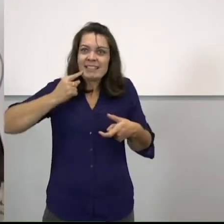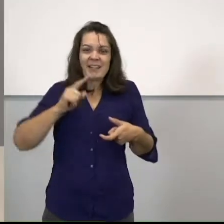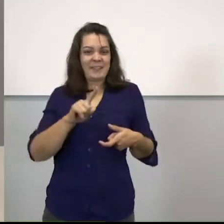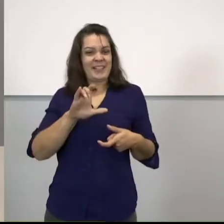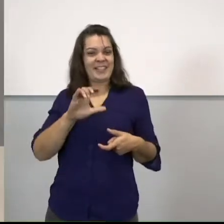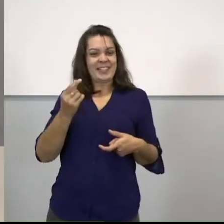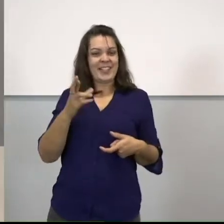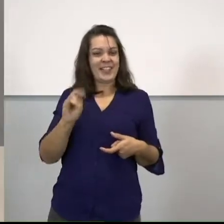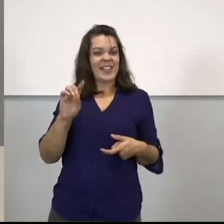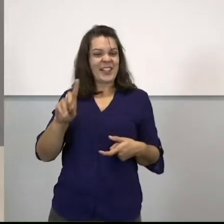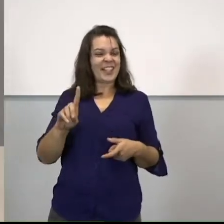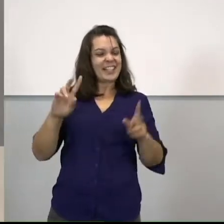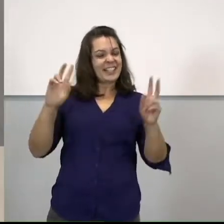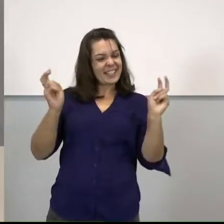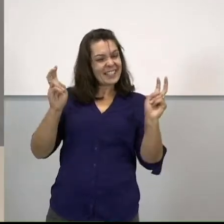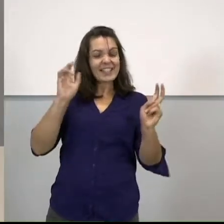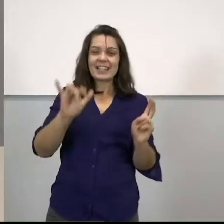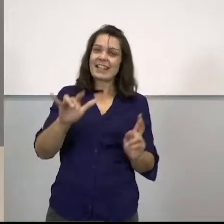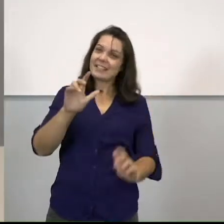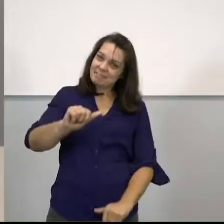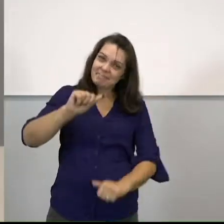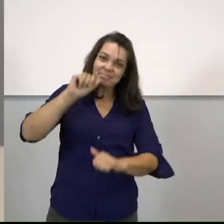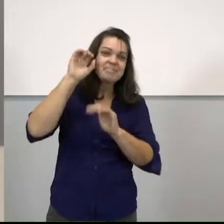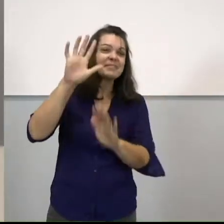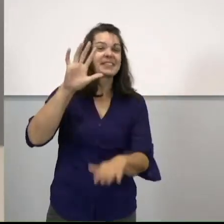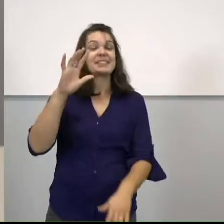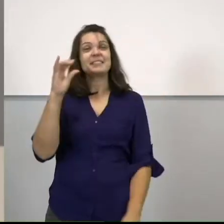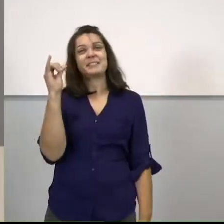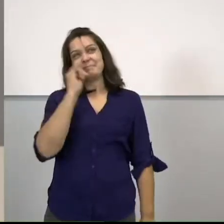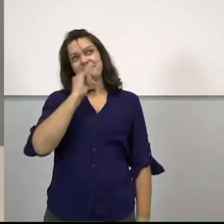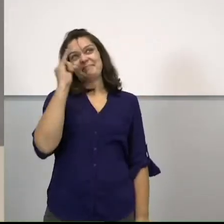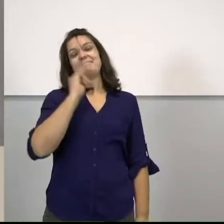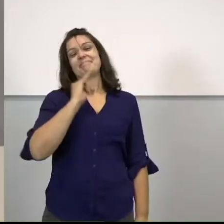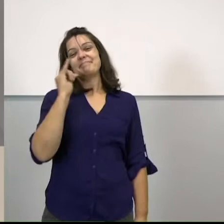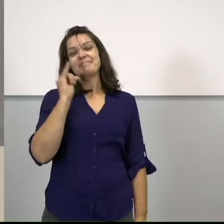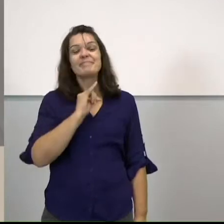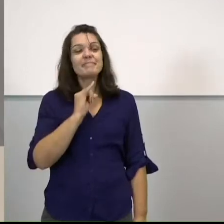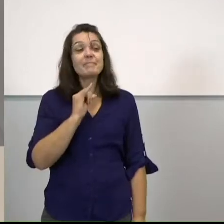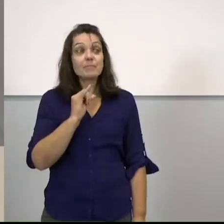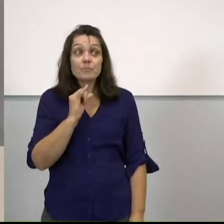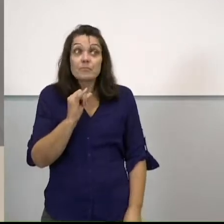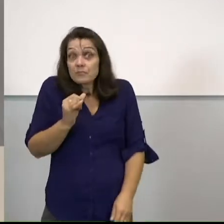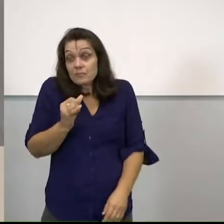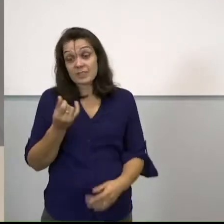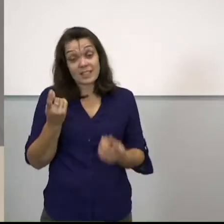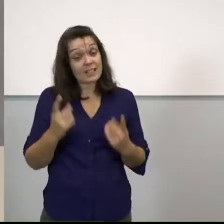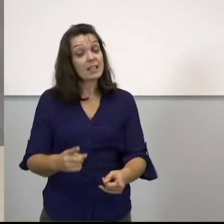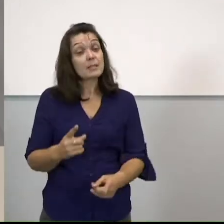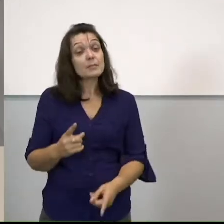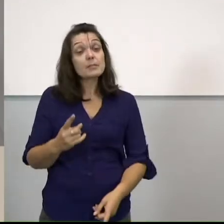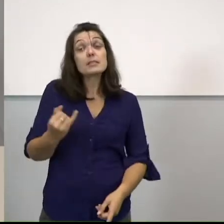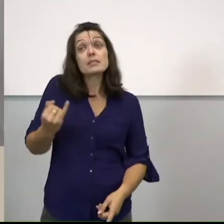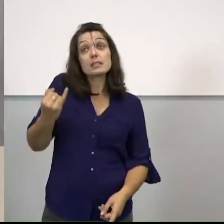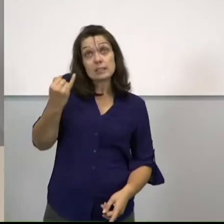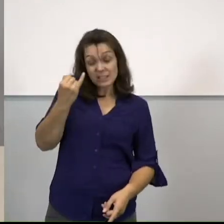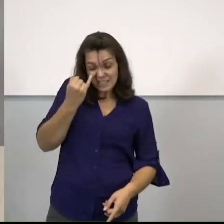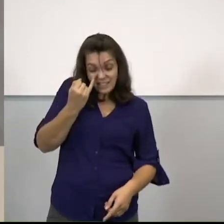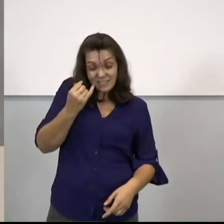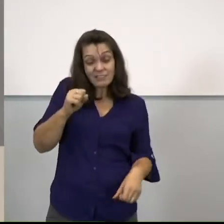100 grand, that's amazing. Wow! Well, what happens if we